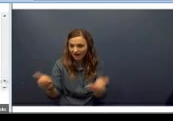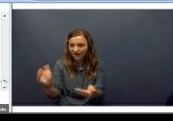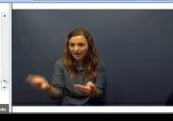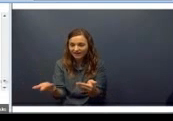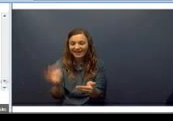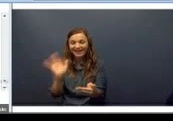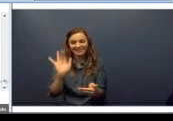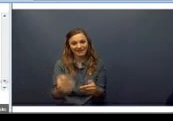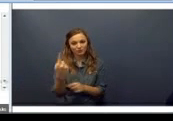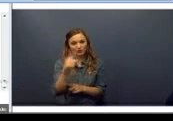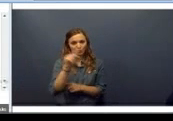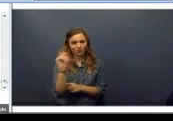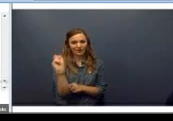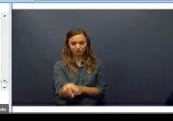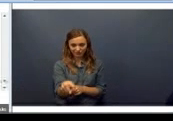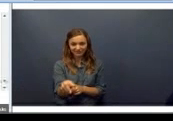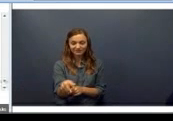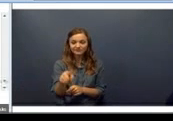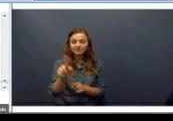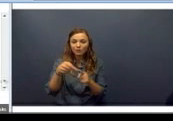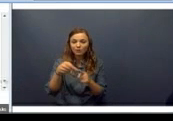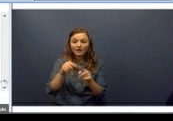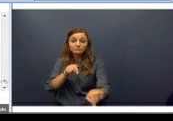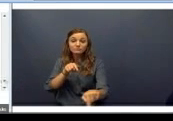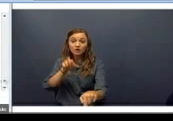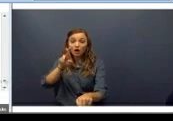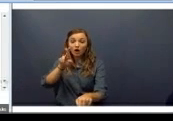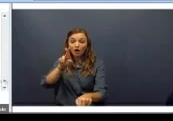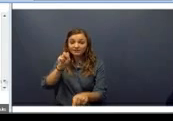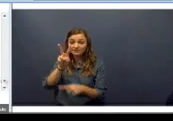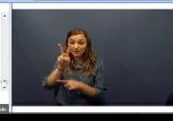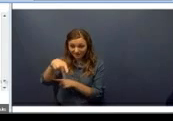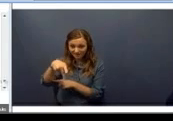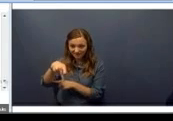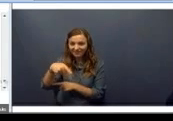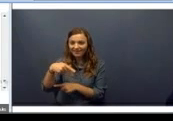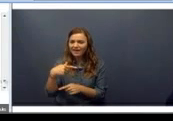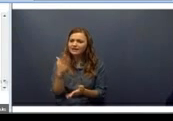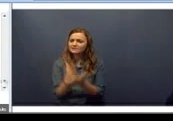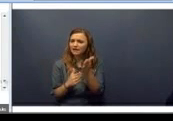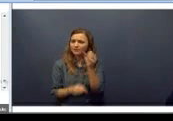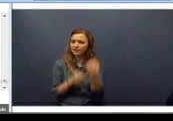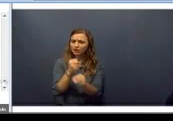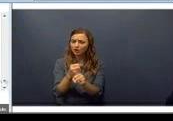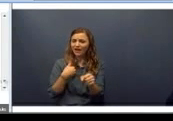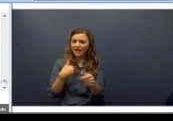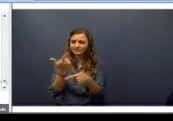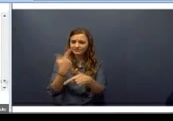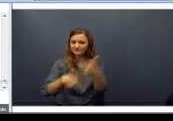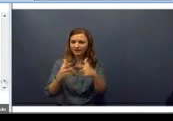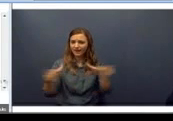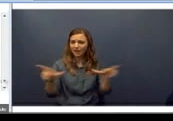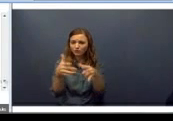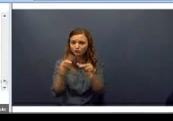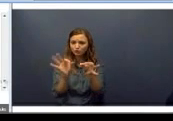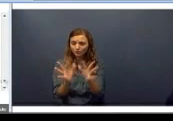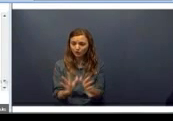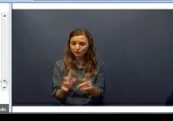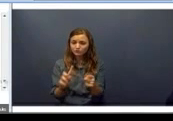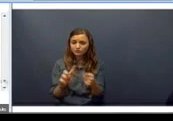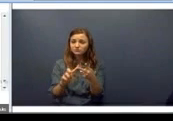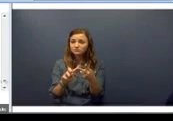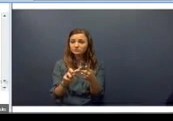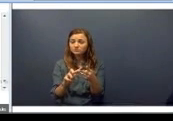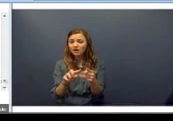dinner that we do that we invite people to, and that's one of the questions we ask when they RSVP. So we have had years where